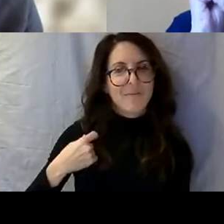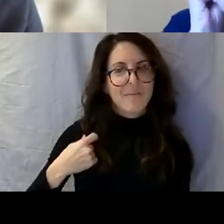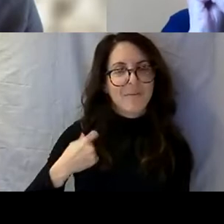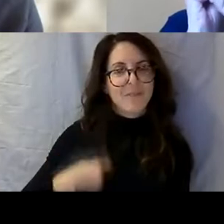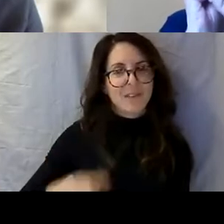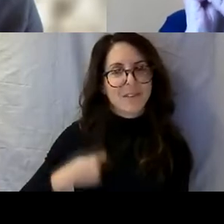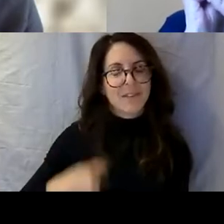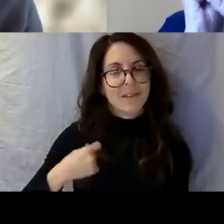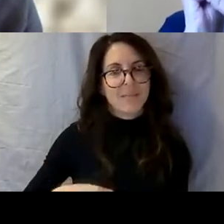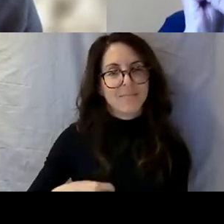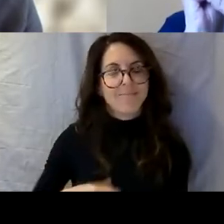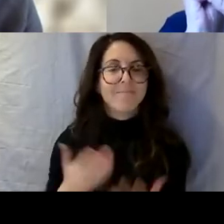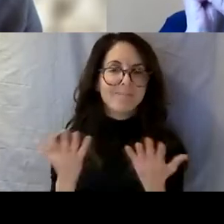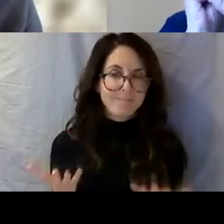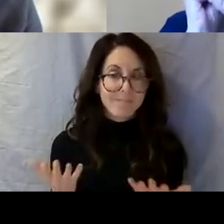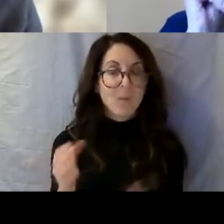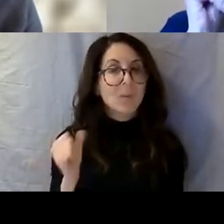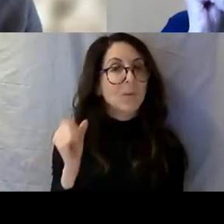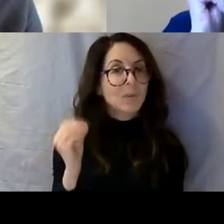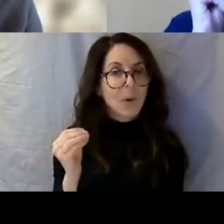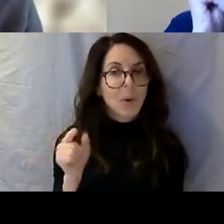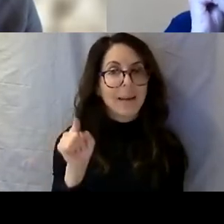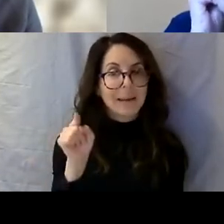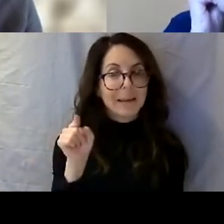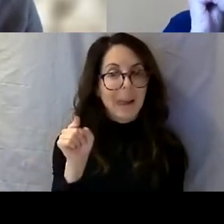conference. So we have